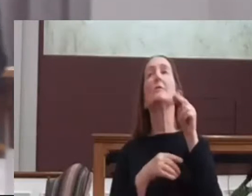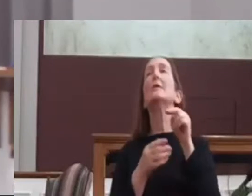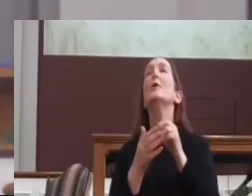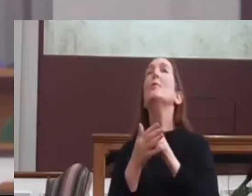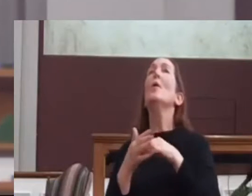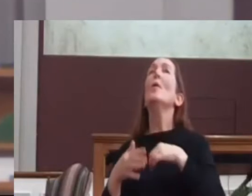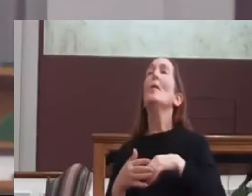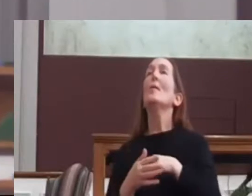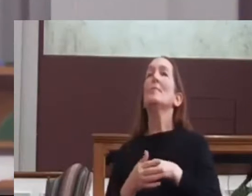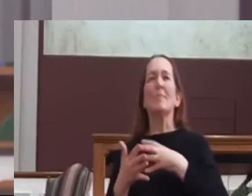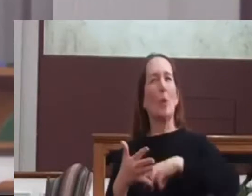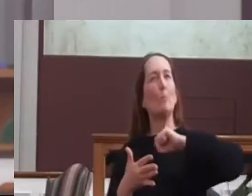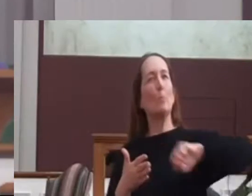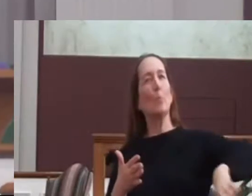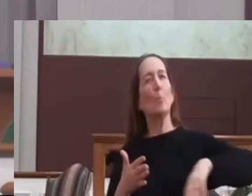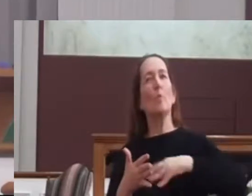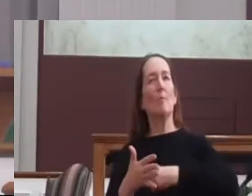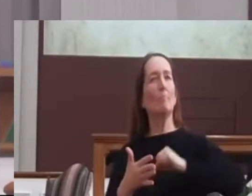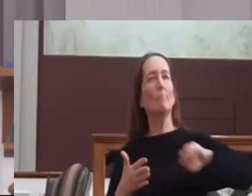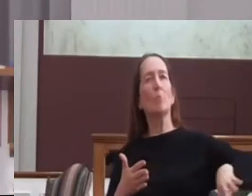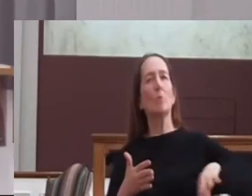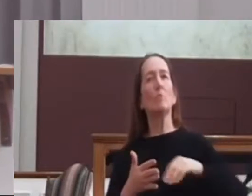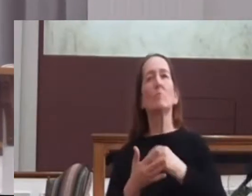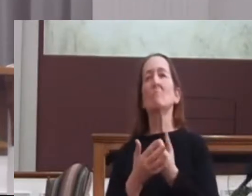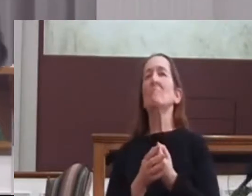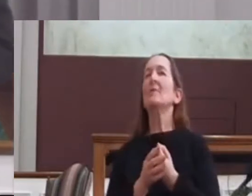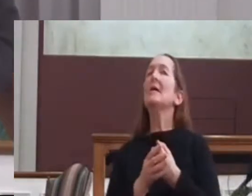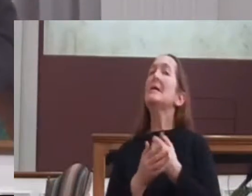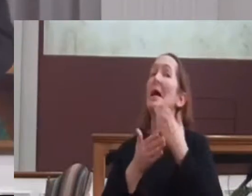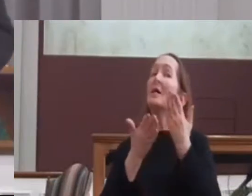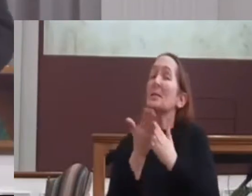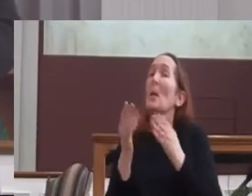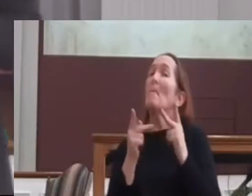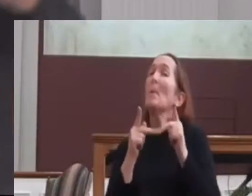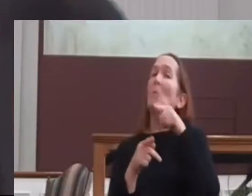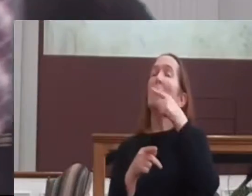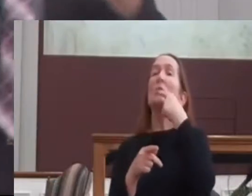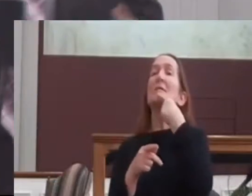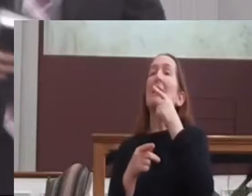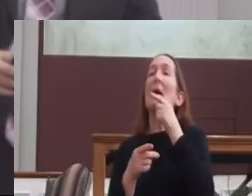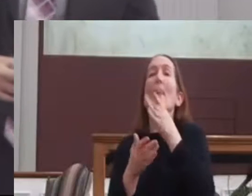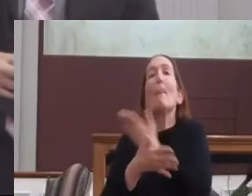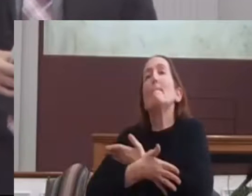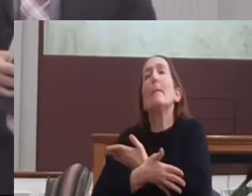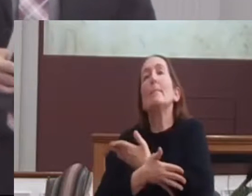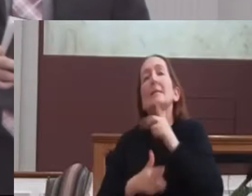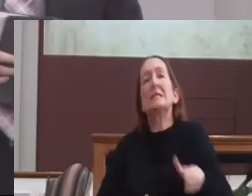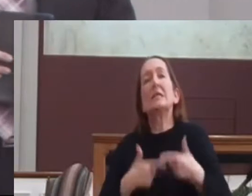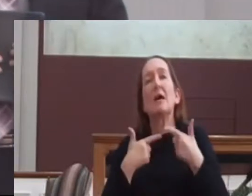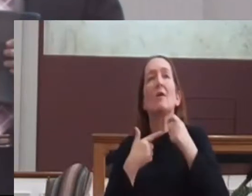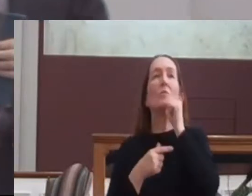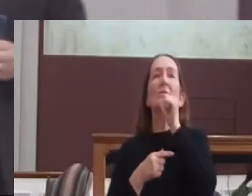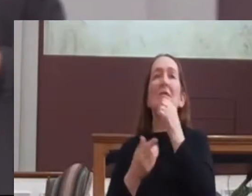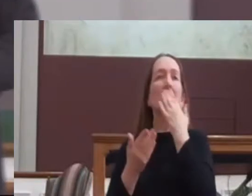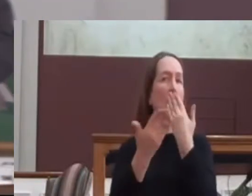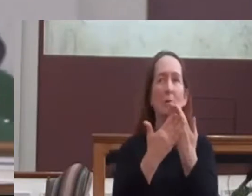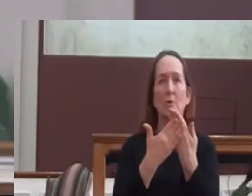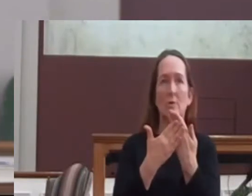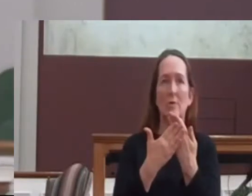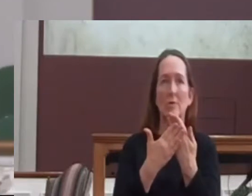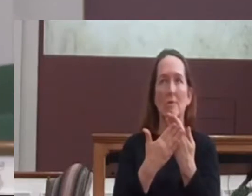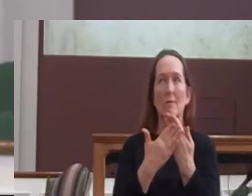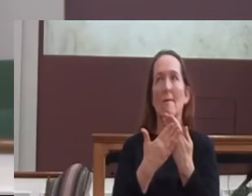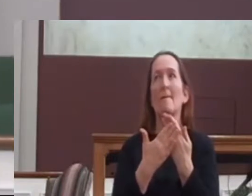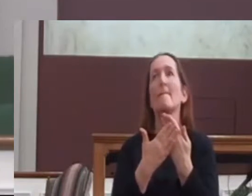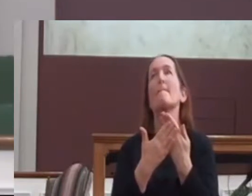Now, some of them will give justification that the baby's life was not